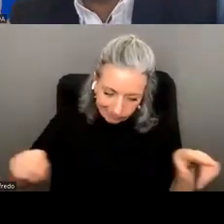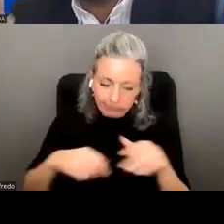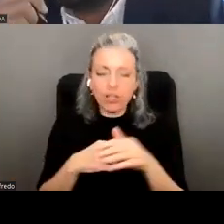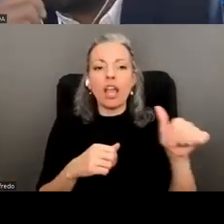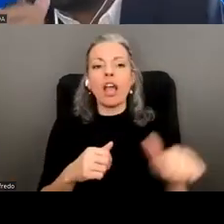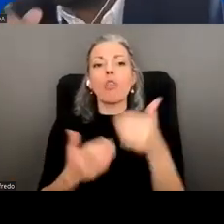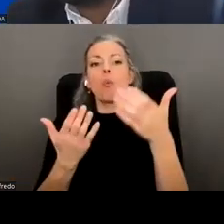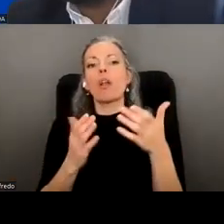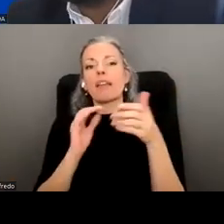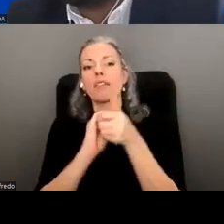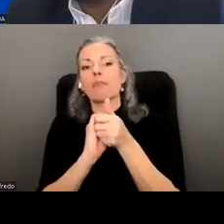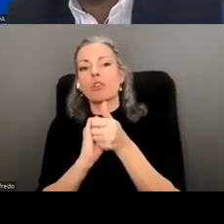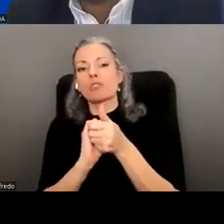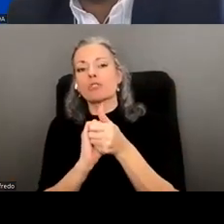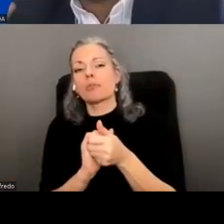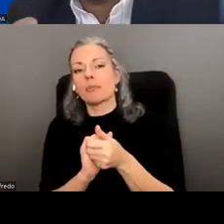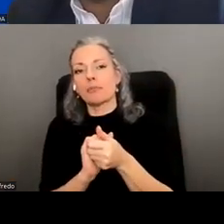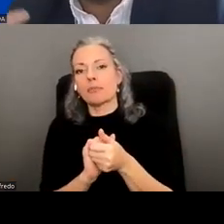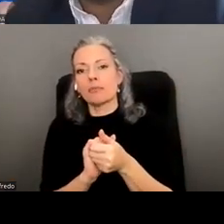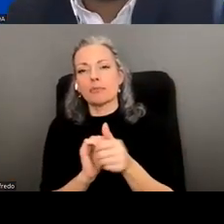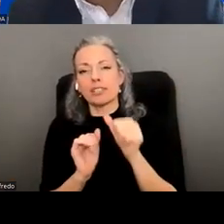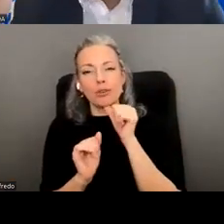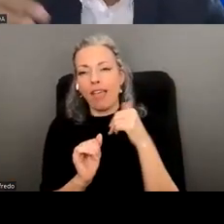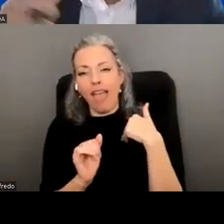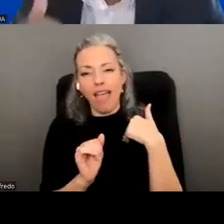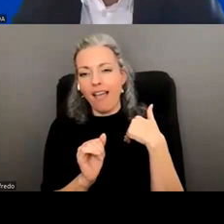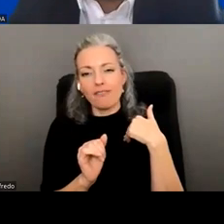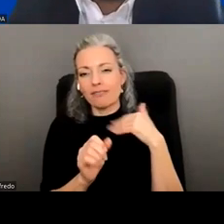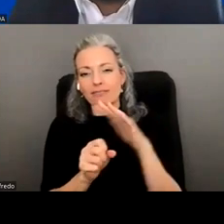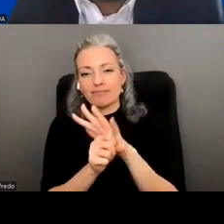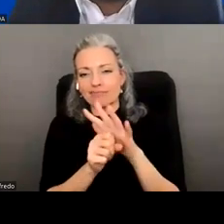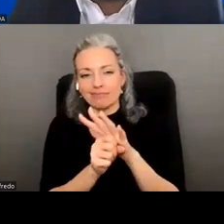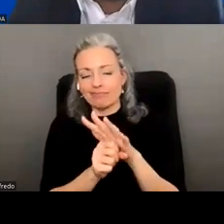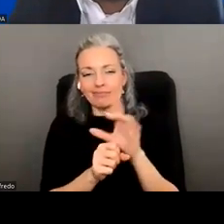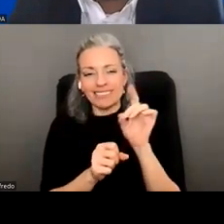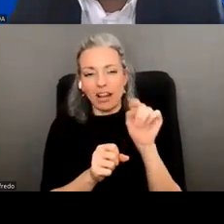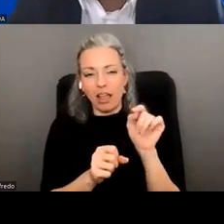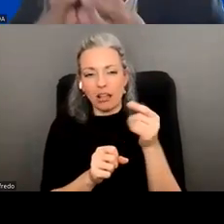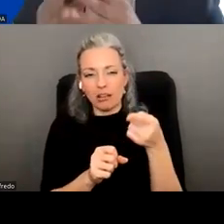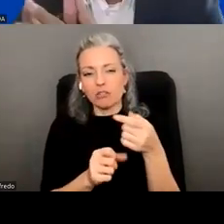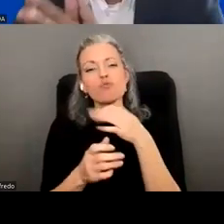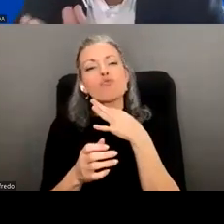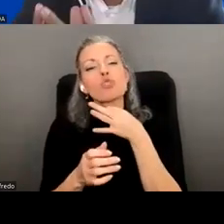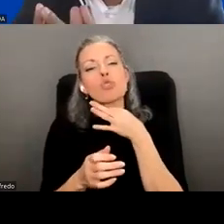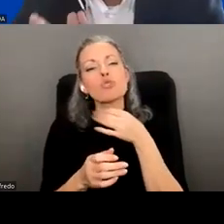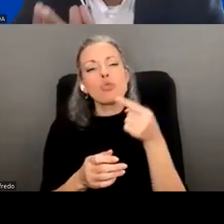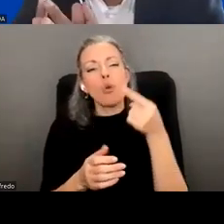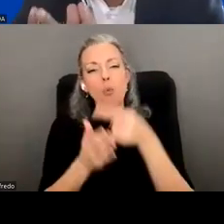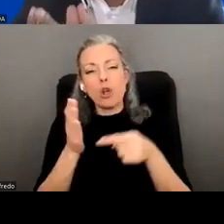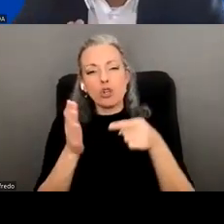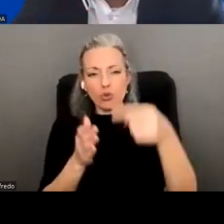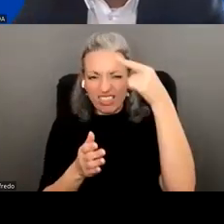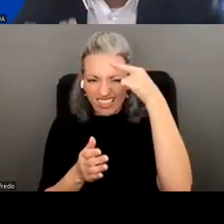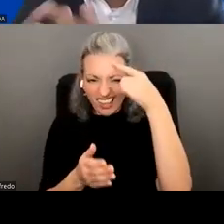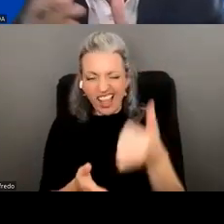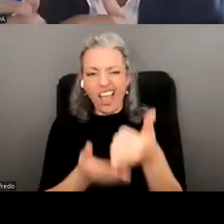is we currently don't have demographic data on this dashboard. I'm curious what demographic data would be helpful for this respective dashboard, which